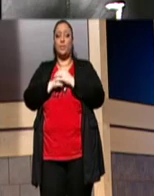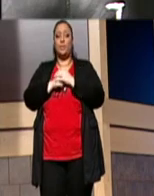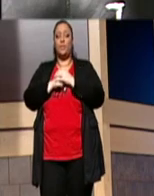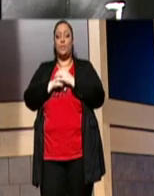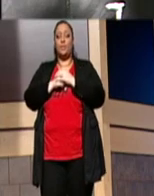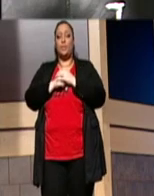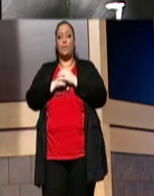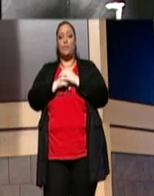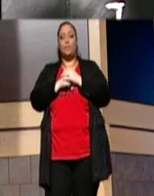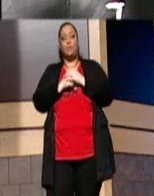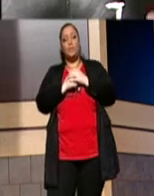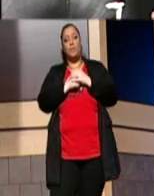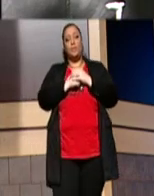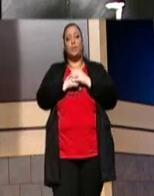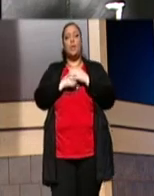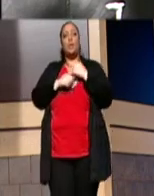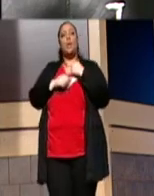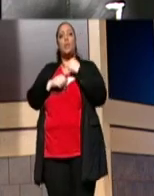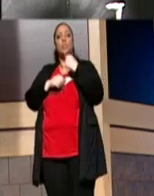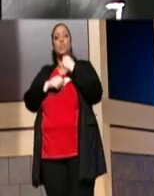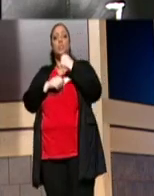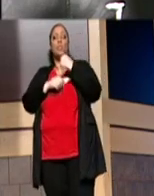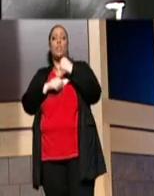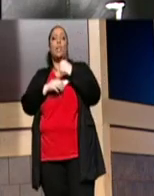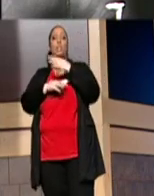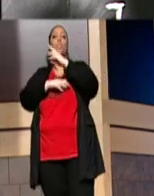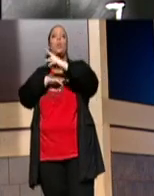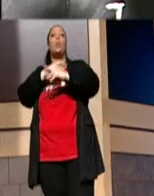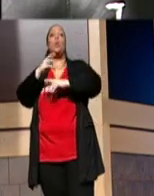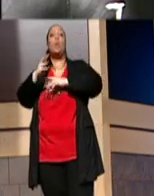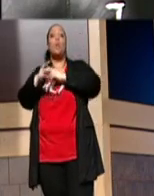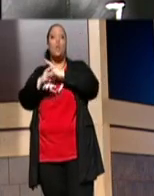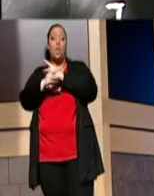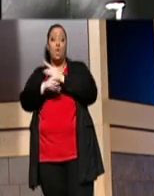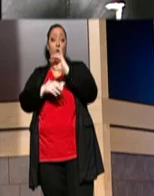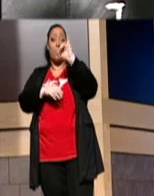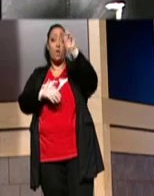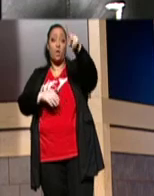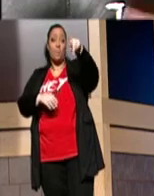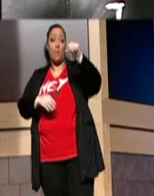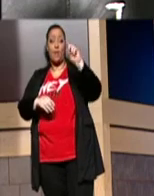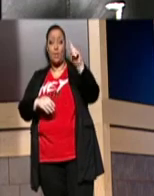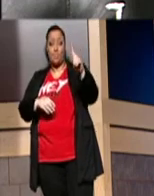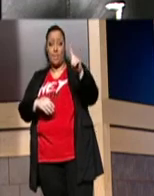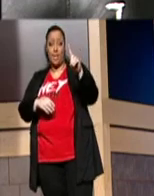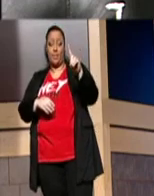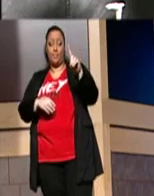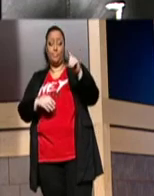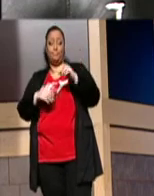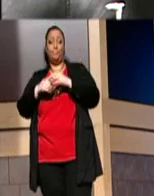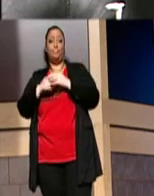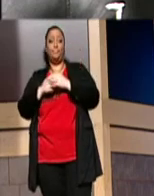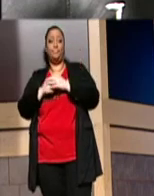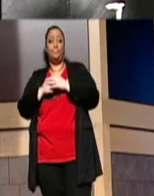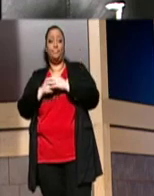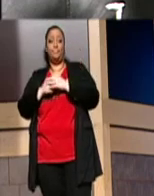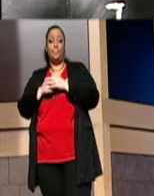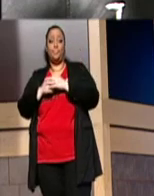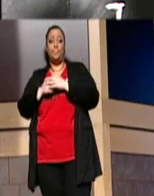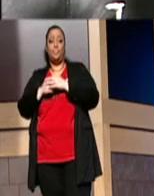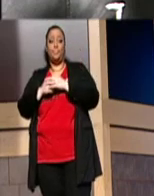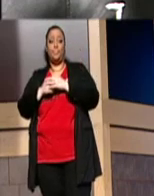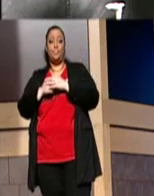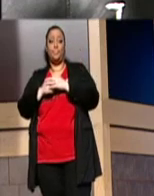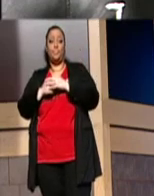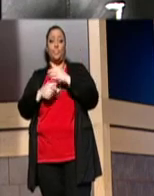I circulated the globe on my iPad of what was happening everywhere. I tried to figure out what was happening in Zimbabwe. Yes, what would people say? So